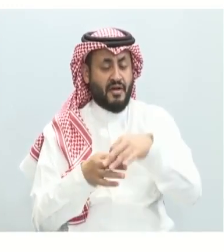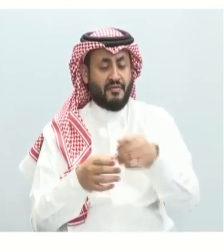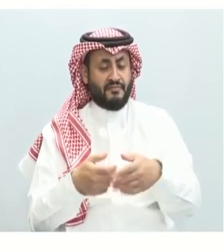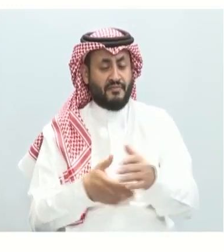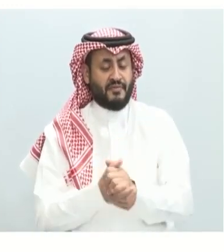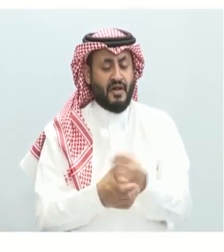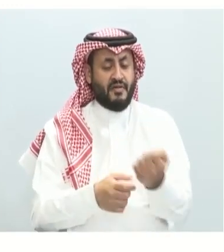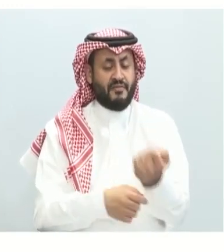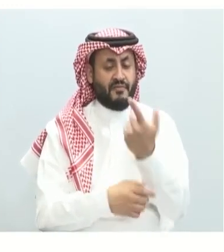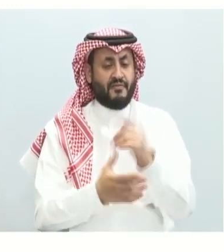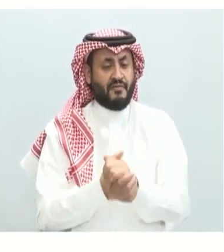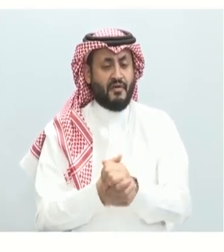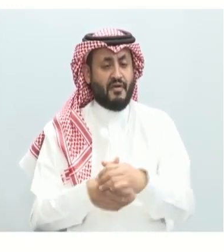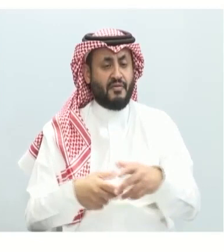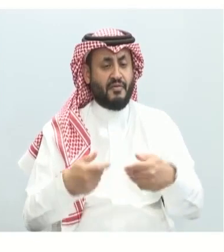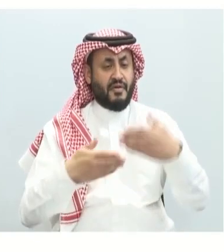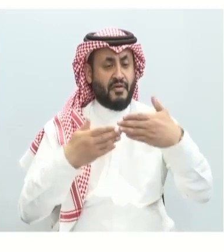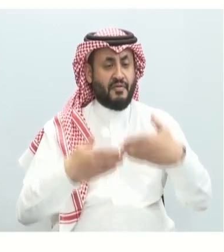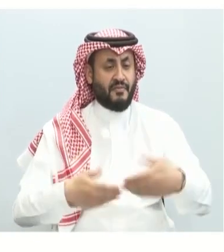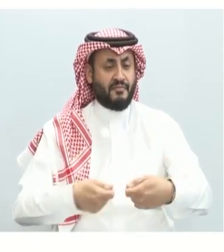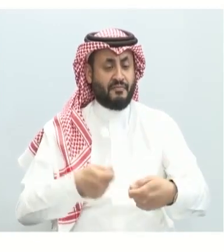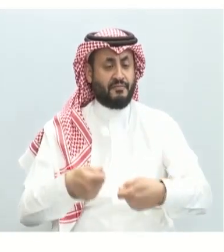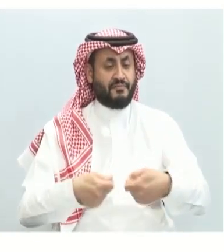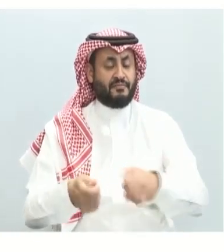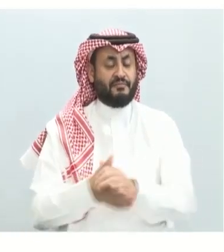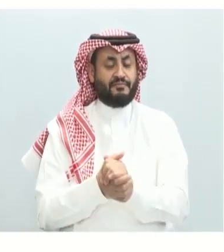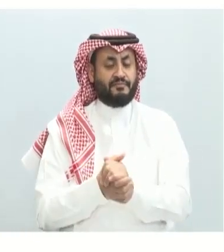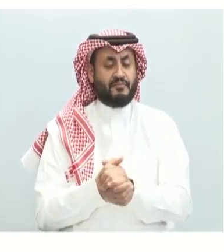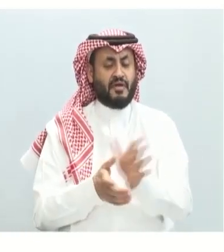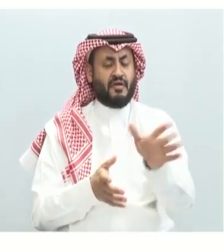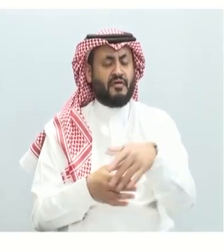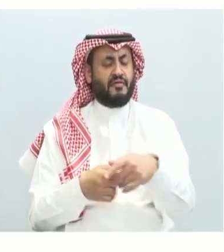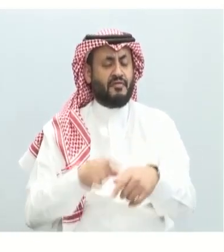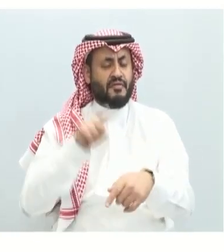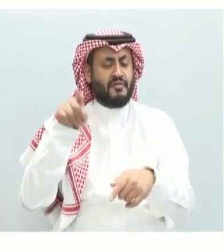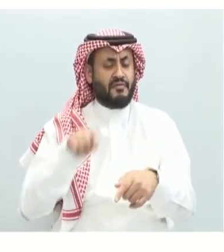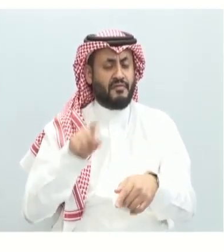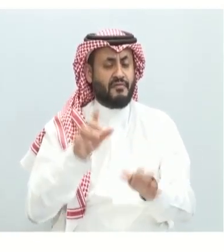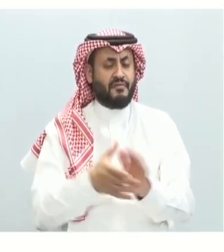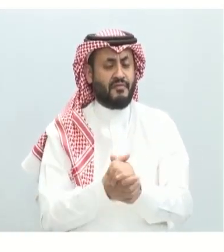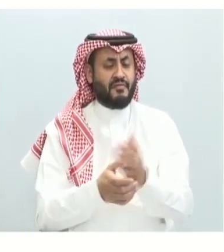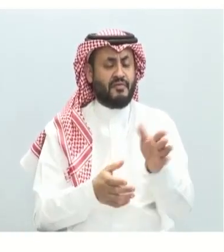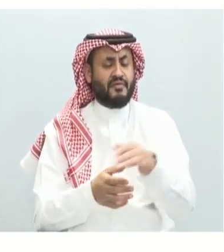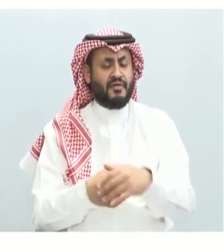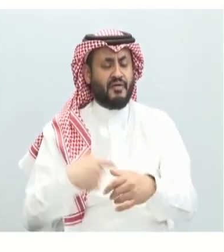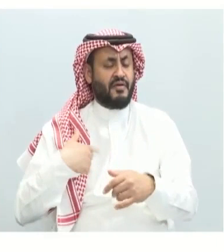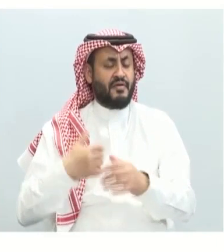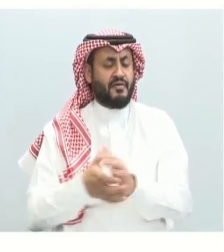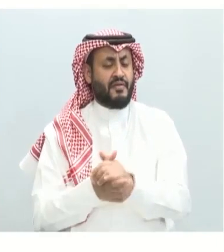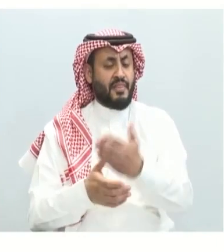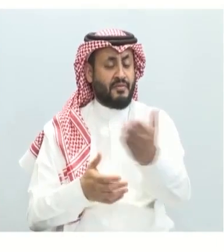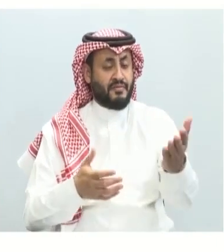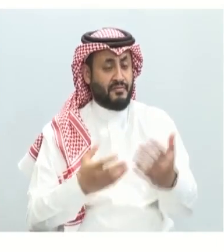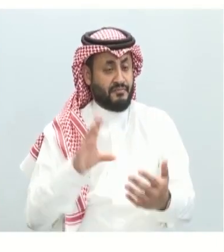flower store, and supermarket. So you can ask your partner to name a place out of